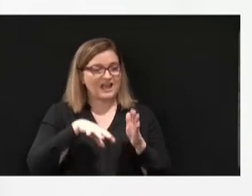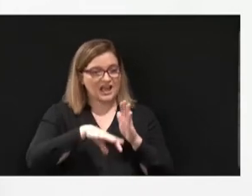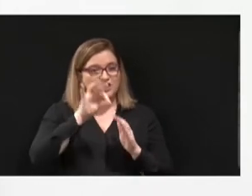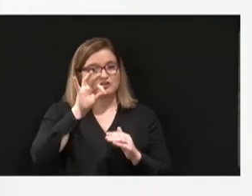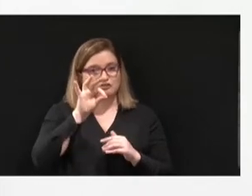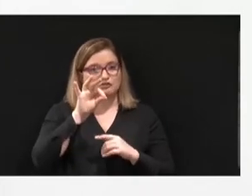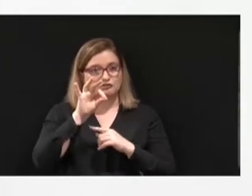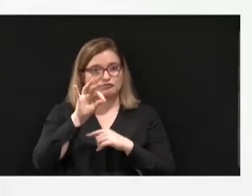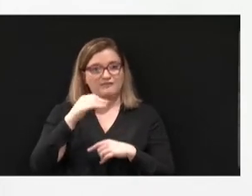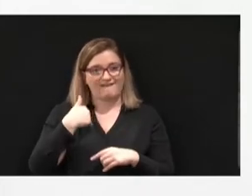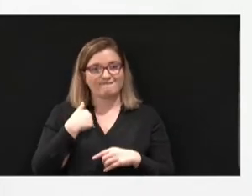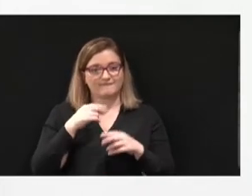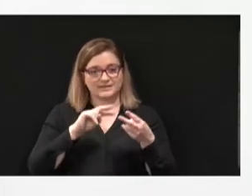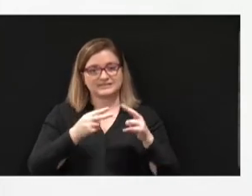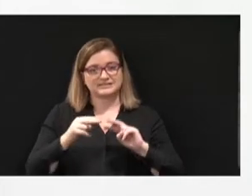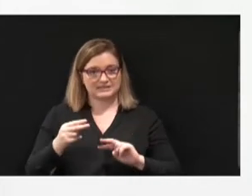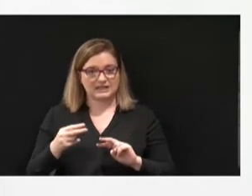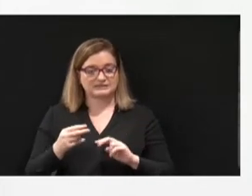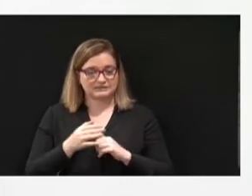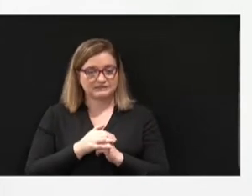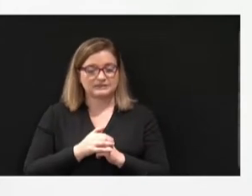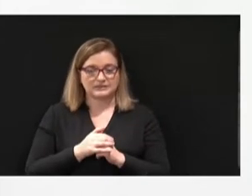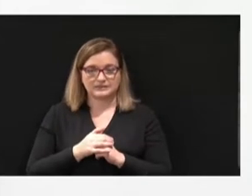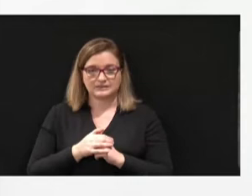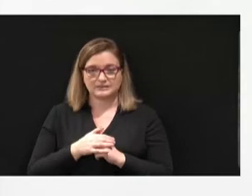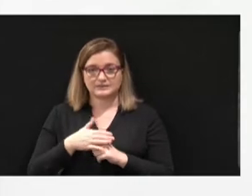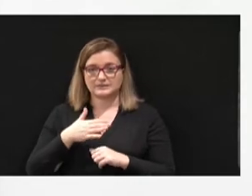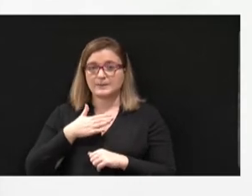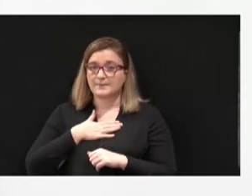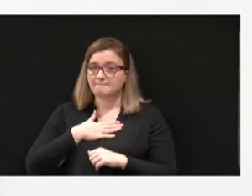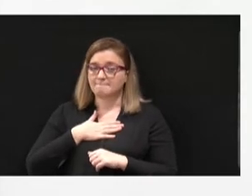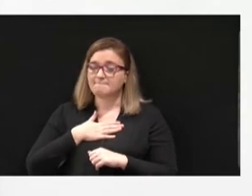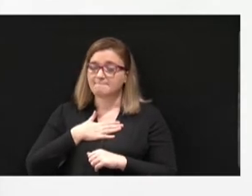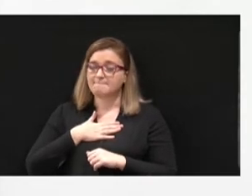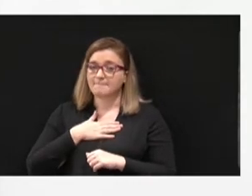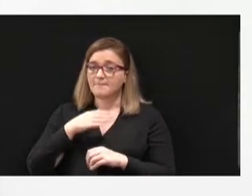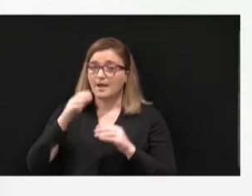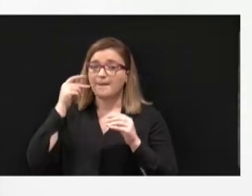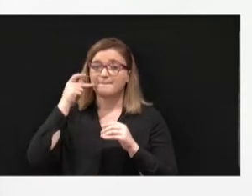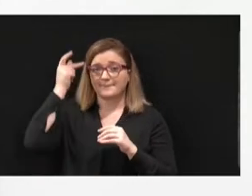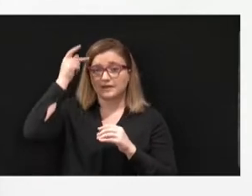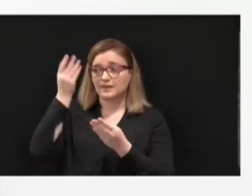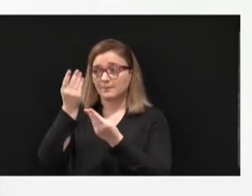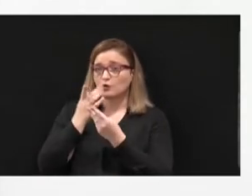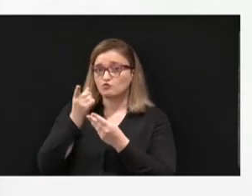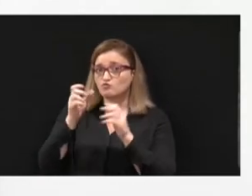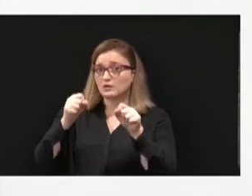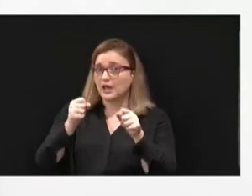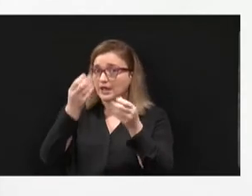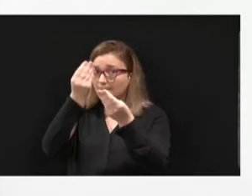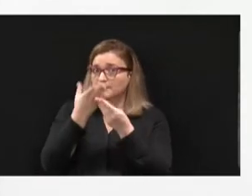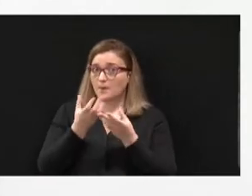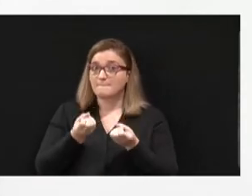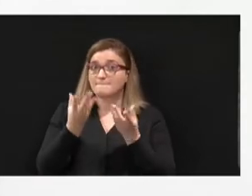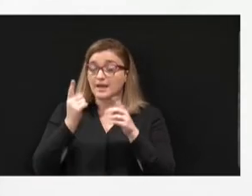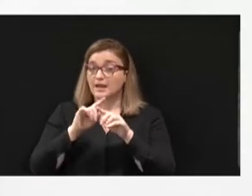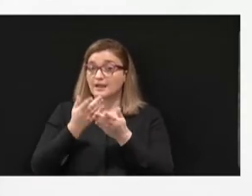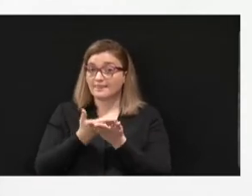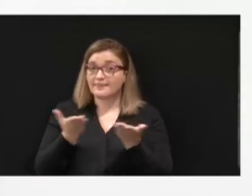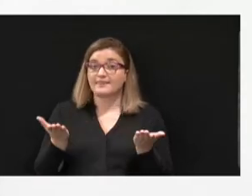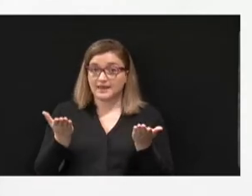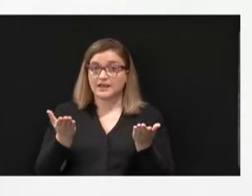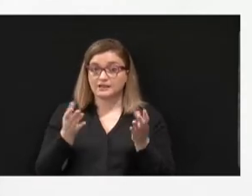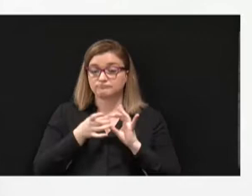dyslexia, and my parents told me that you could tell me a lot of things about it. And I said, well, that is one thing about it right